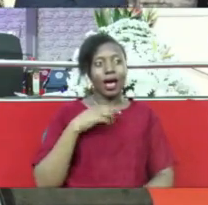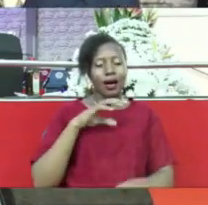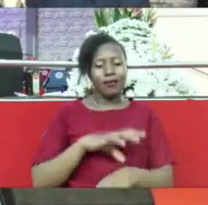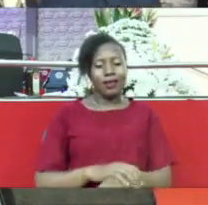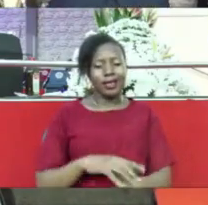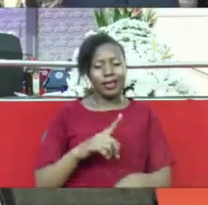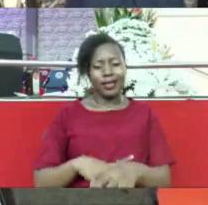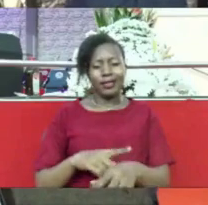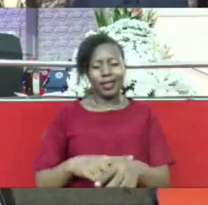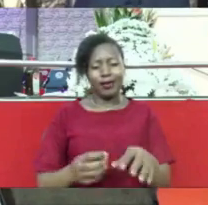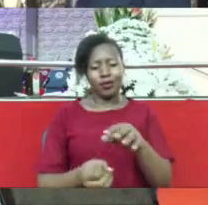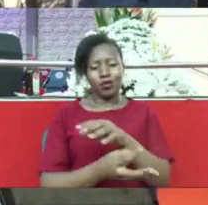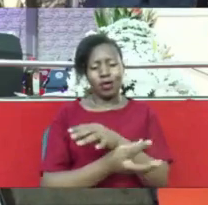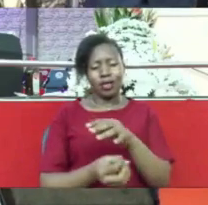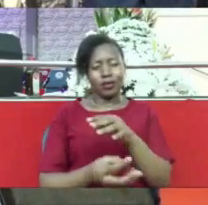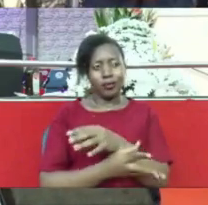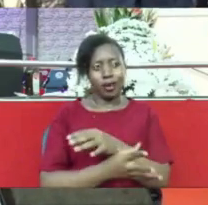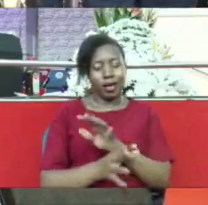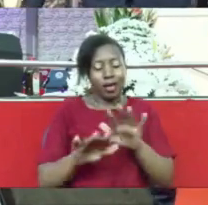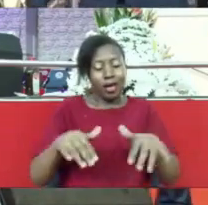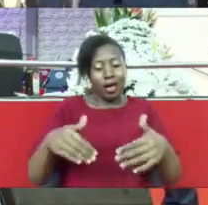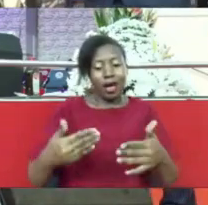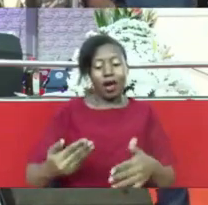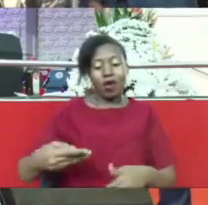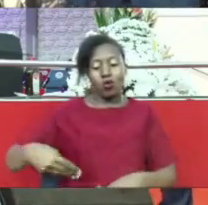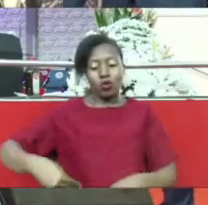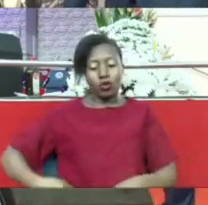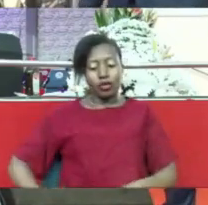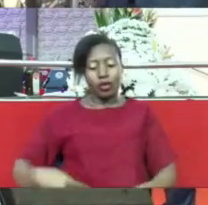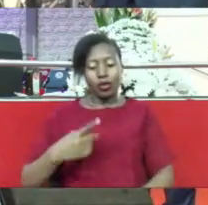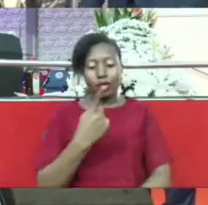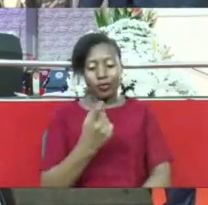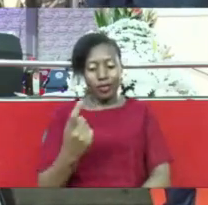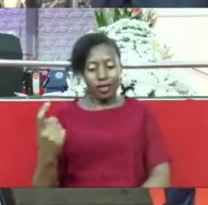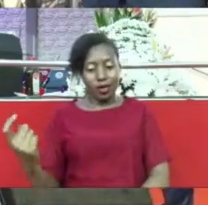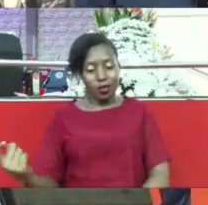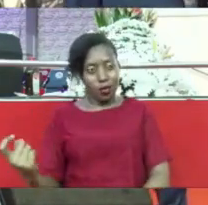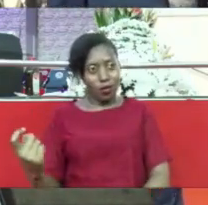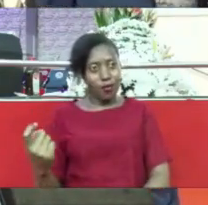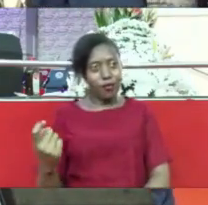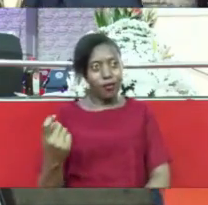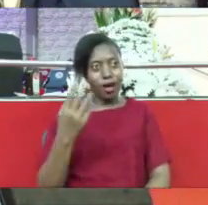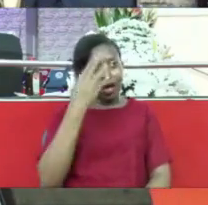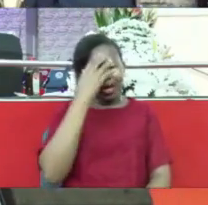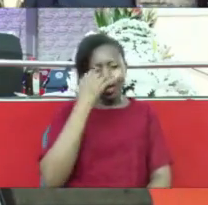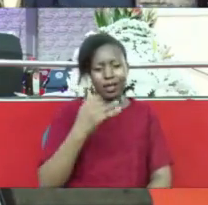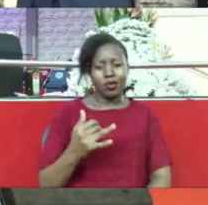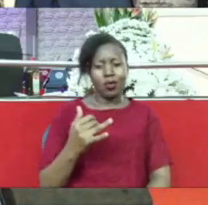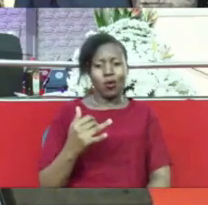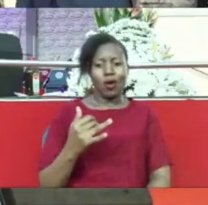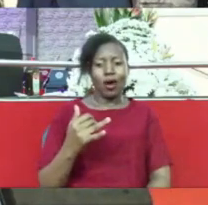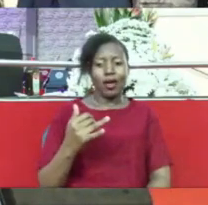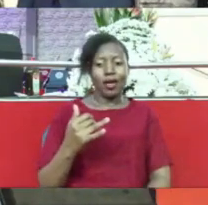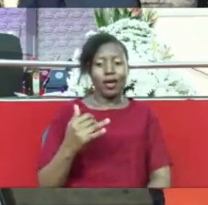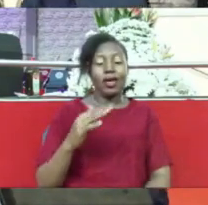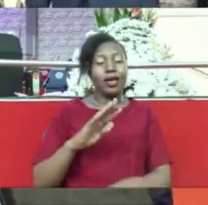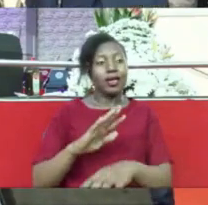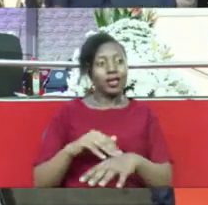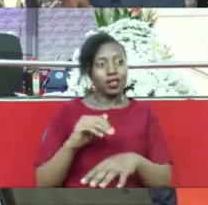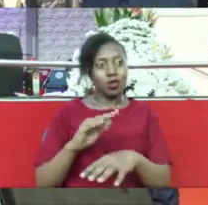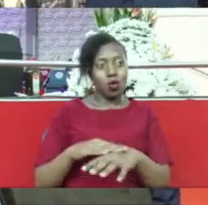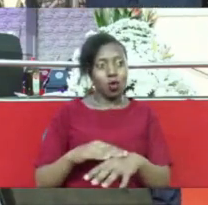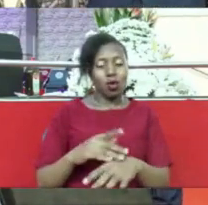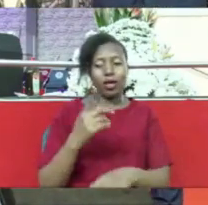muda kukudhibitishia kwamba Yakobo ni mdudu. That's why he is referred to lowly worm in Isaiah 41 verse 14.